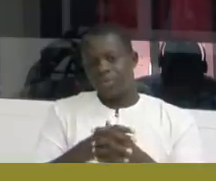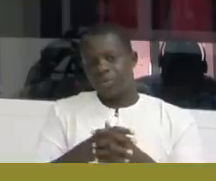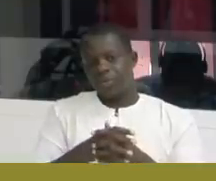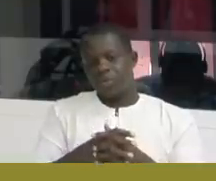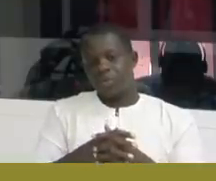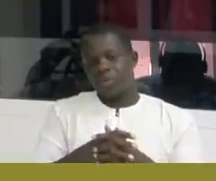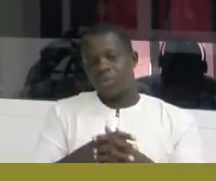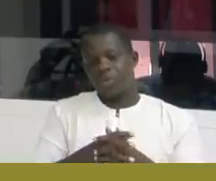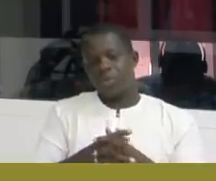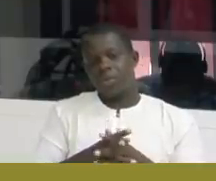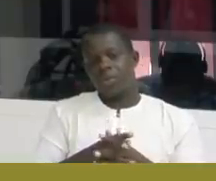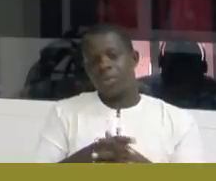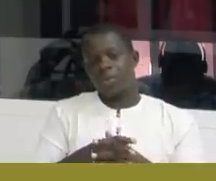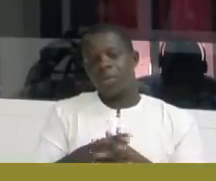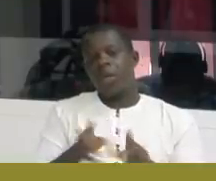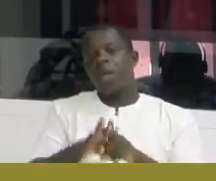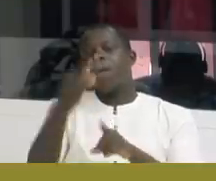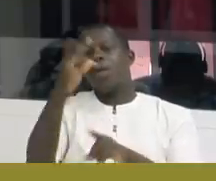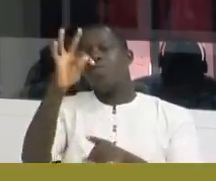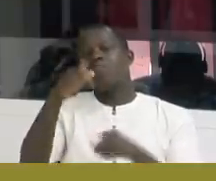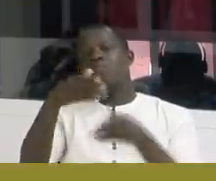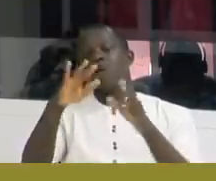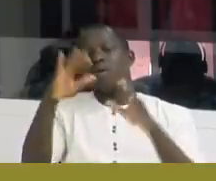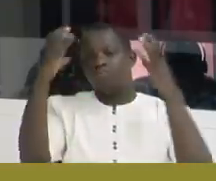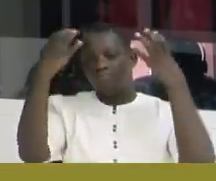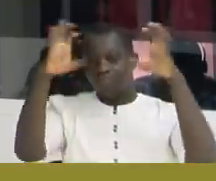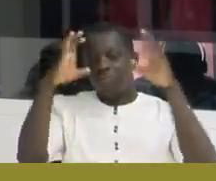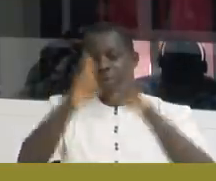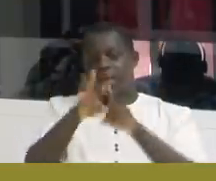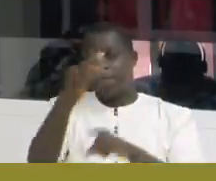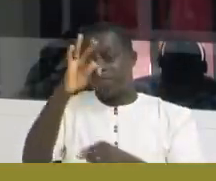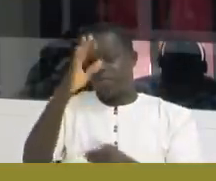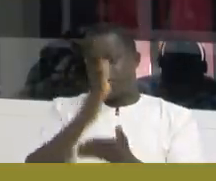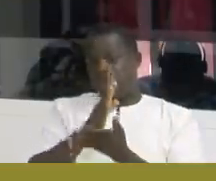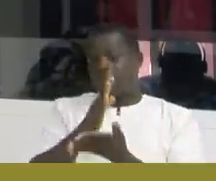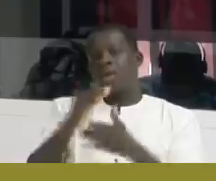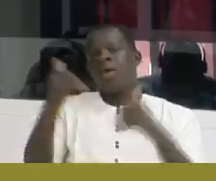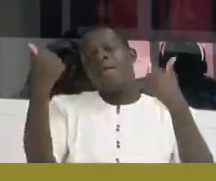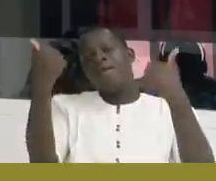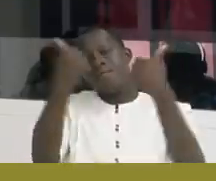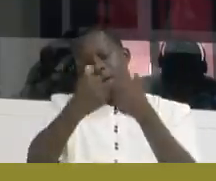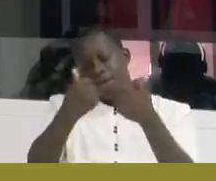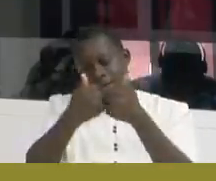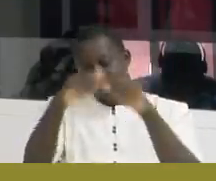spite of that rift, if you were to go to war with him,